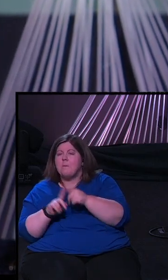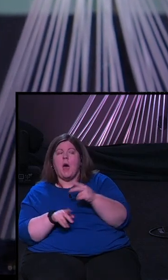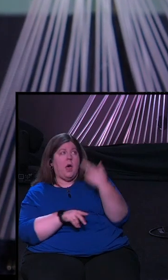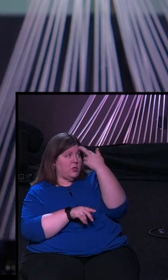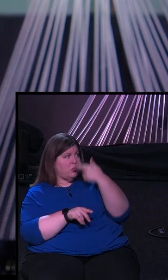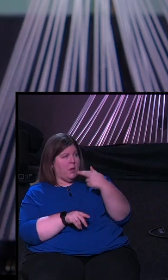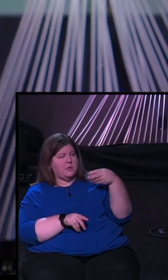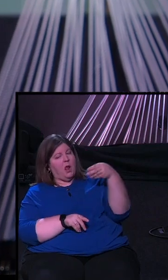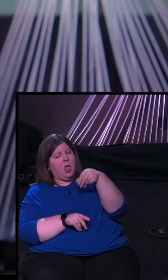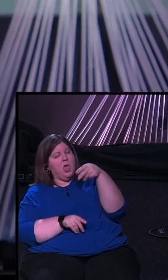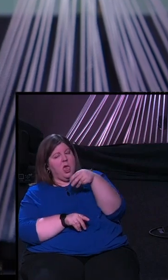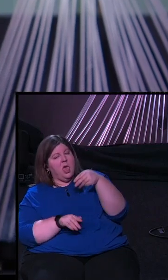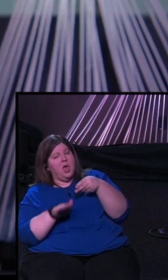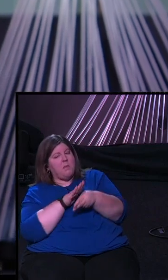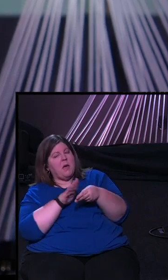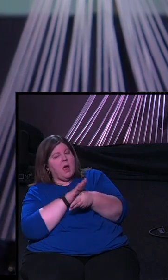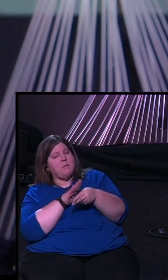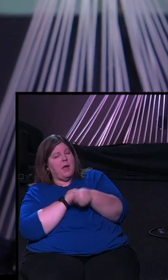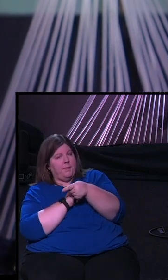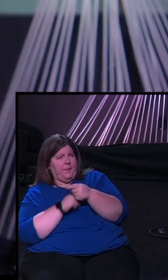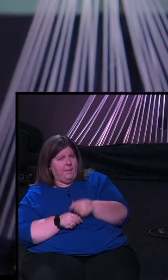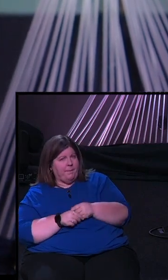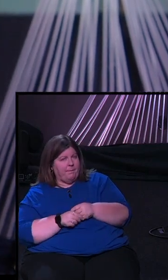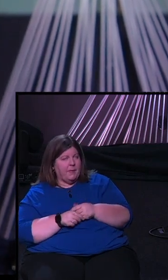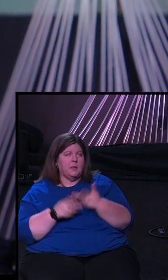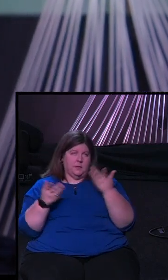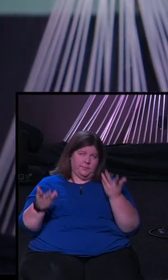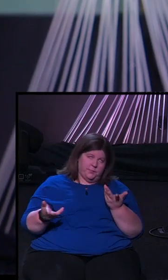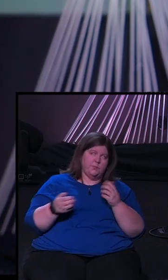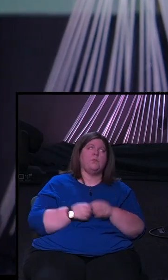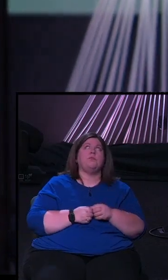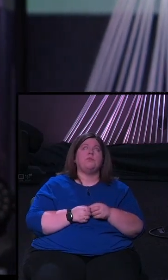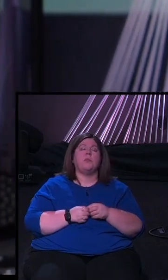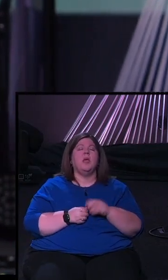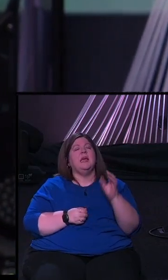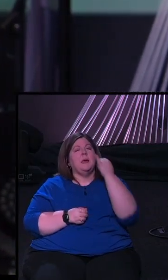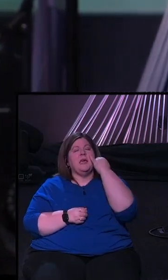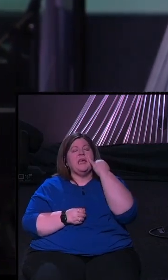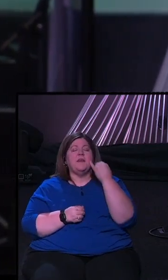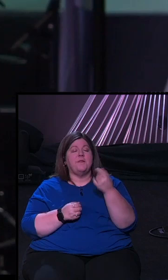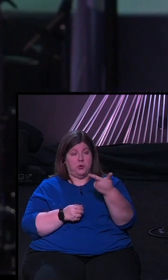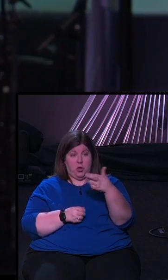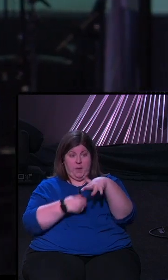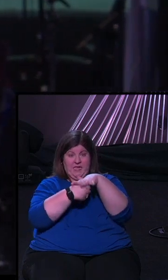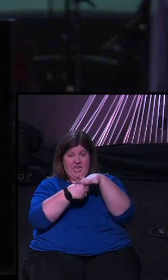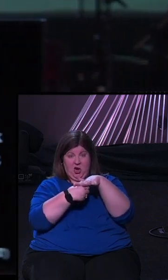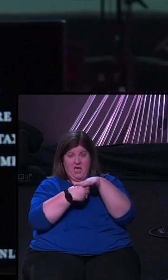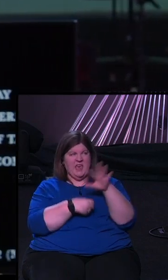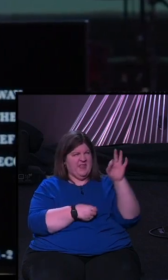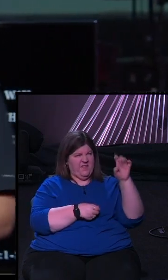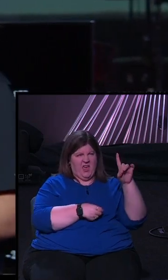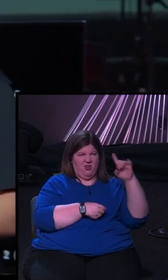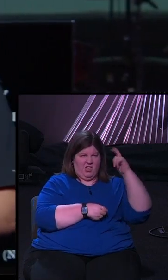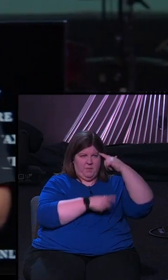So the Romans ruled the land. So the Romans would come in. It would be like this. It'd be as if the federal government came here to Grand Rapids and said, we're looking for a bunch of locals,